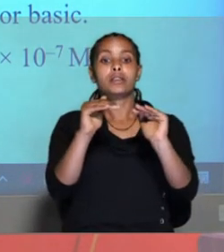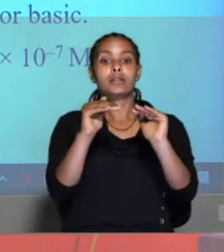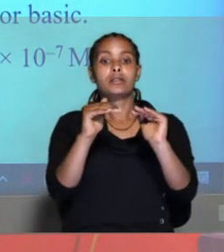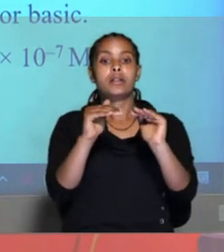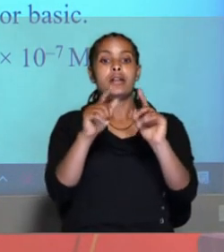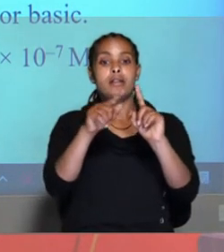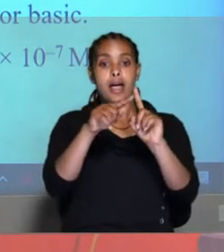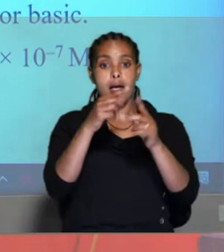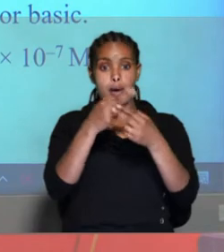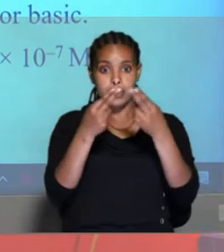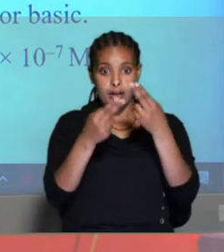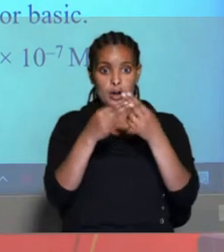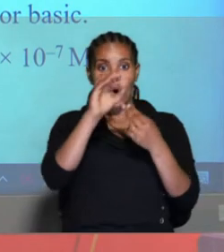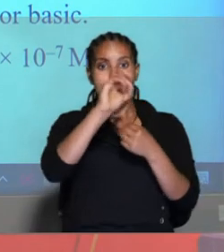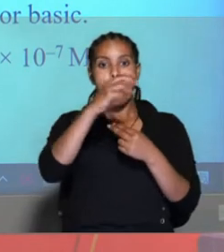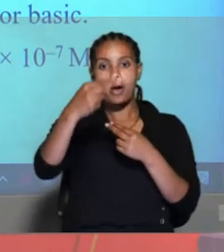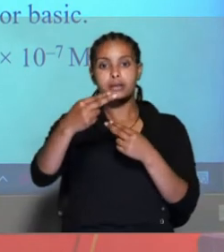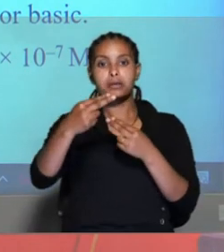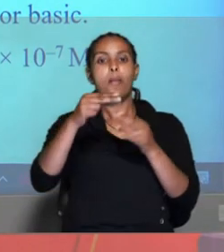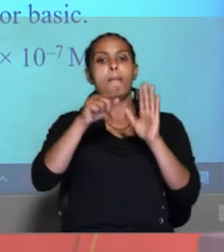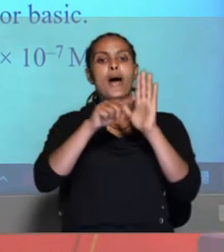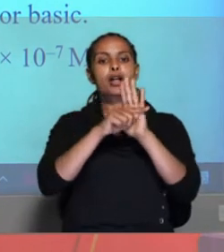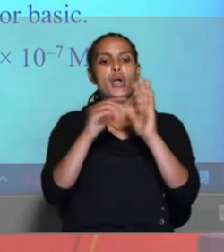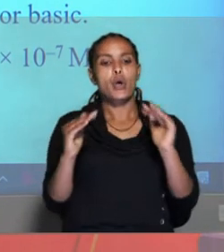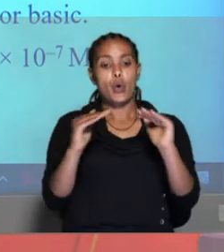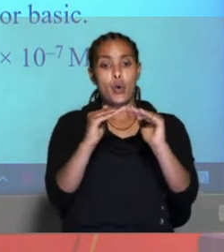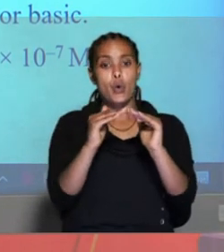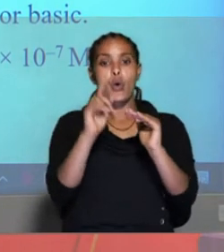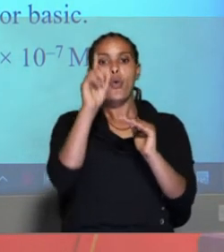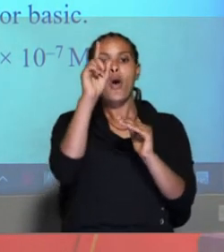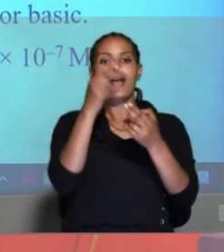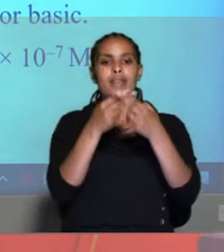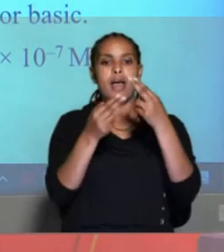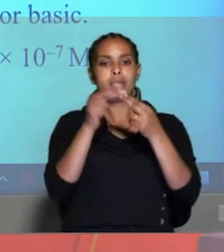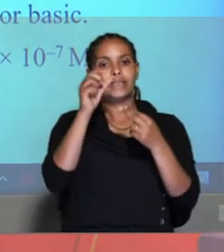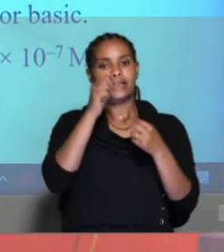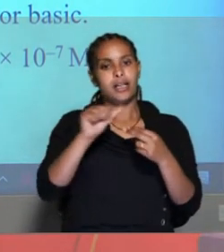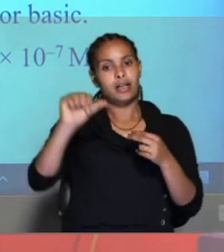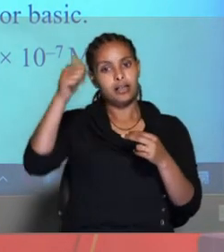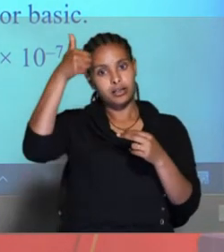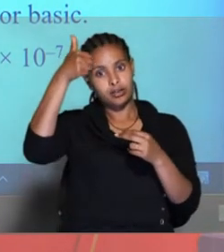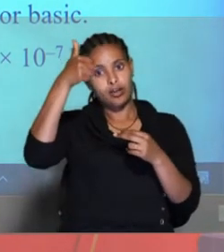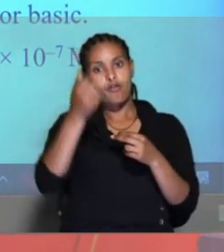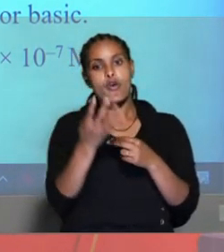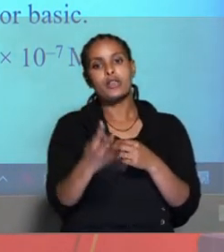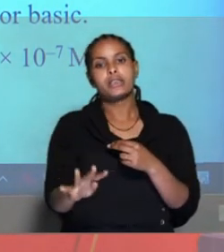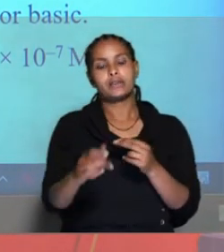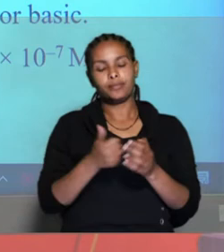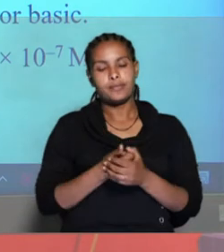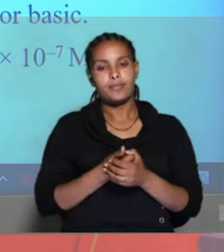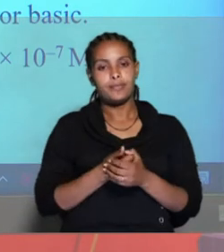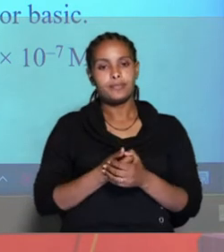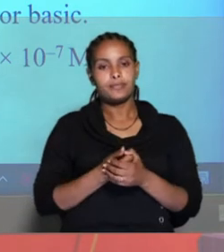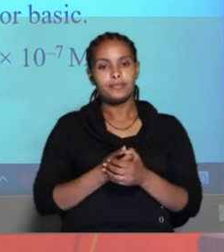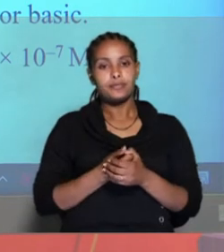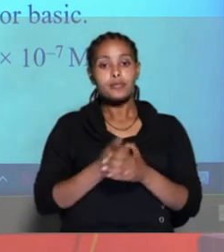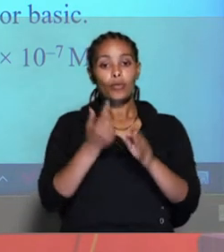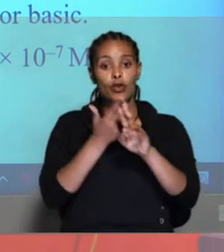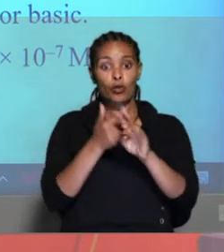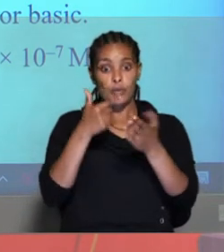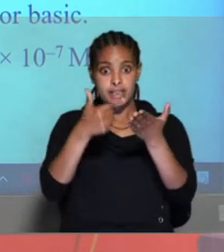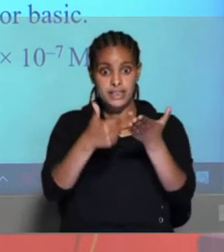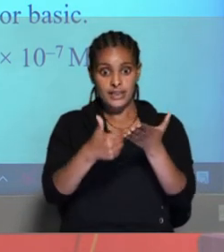H plus concentration times OH minus concentration equal 1 times 10 raised to minus 14. From